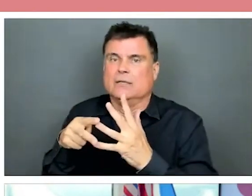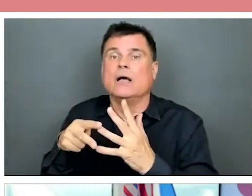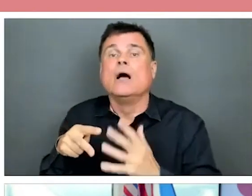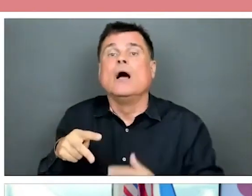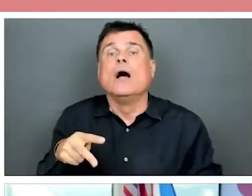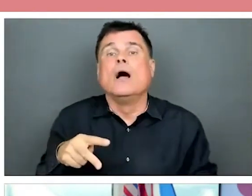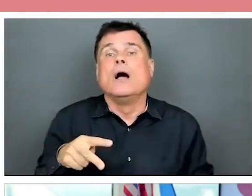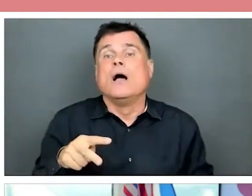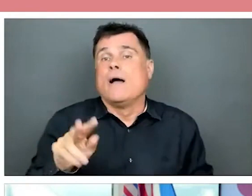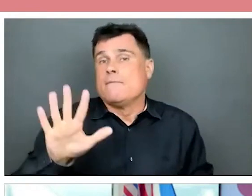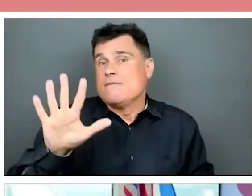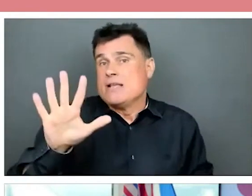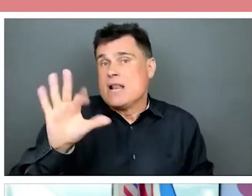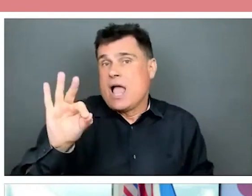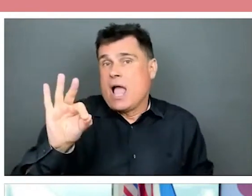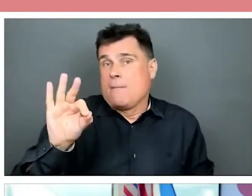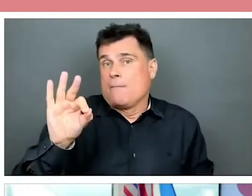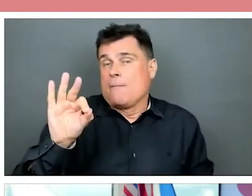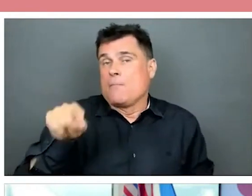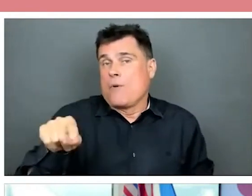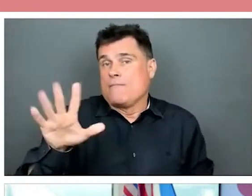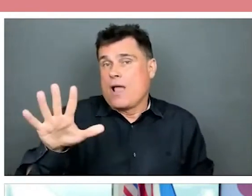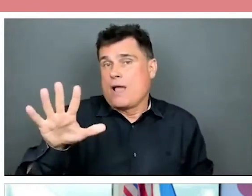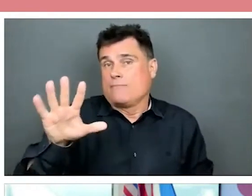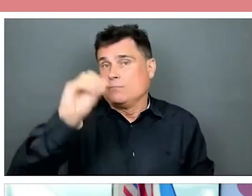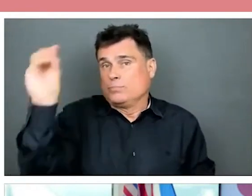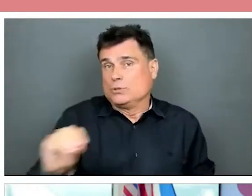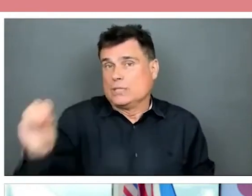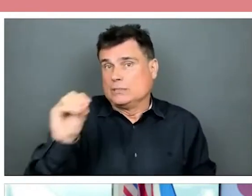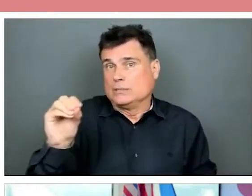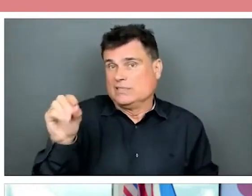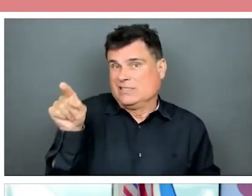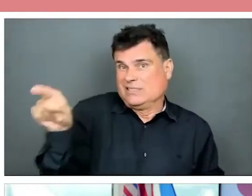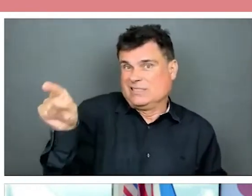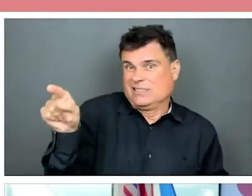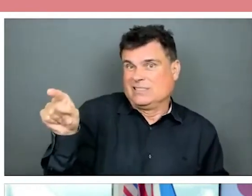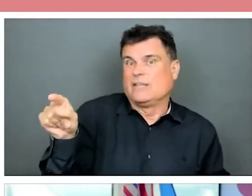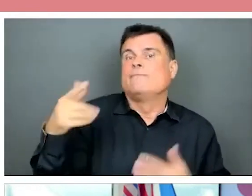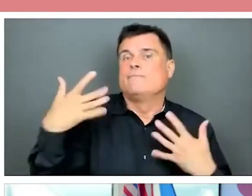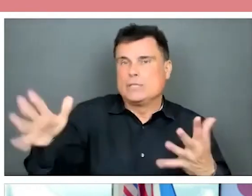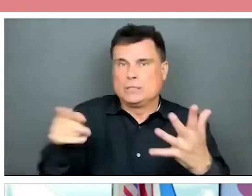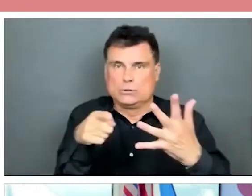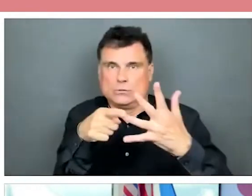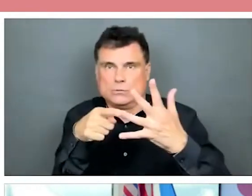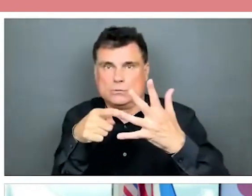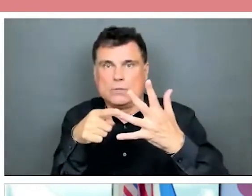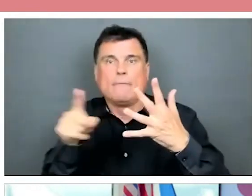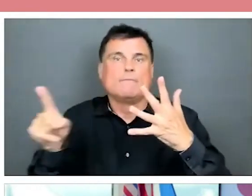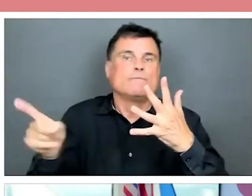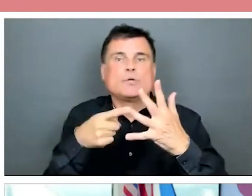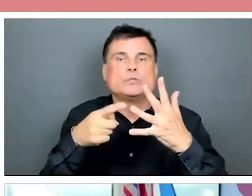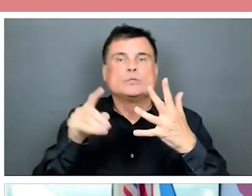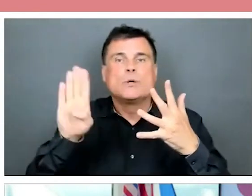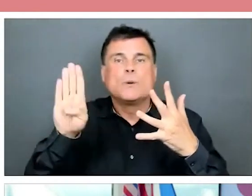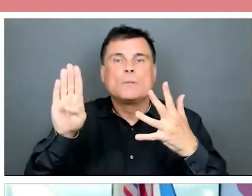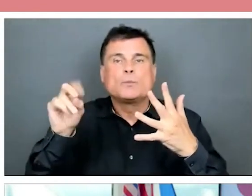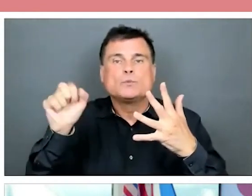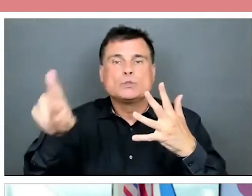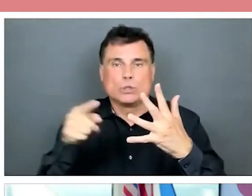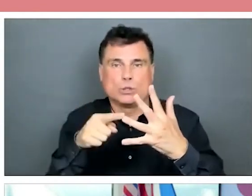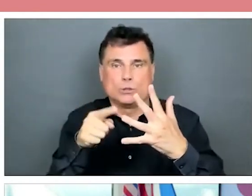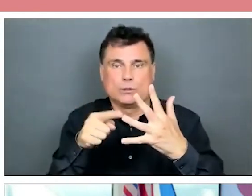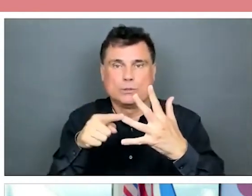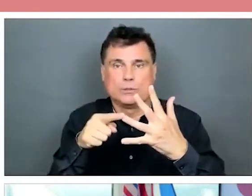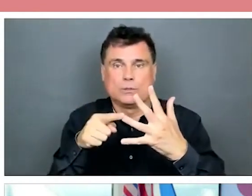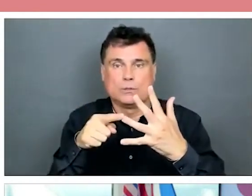59.5% of those have received their first booster. And if you look at the people that actually were fully